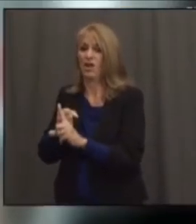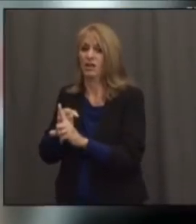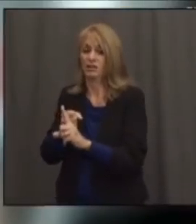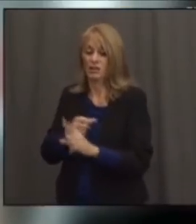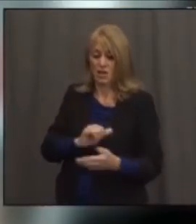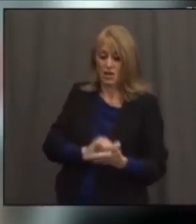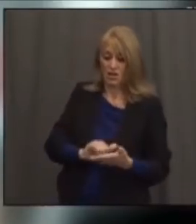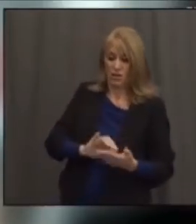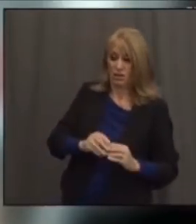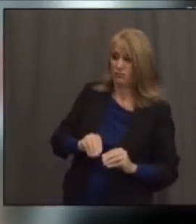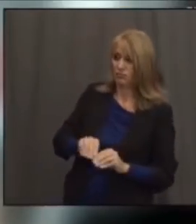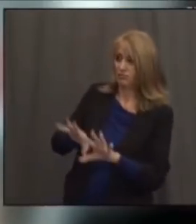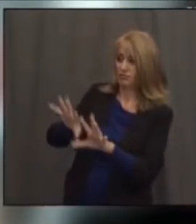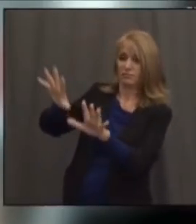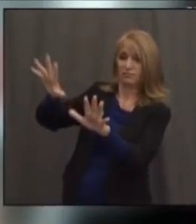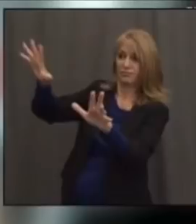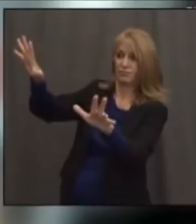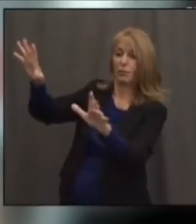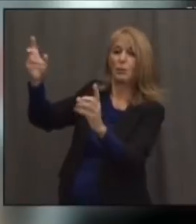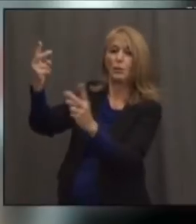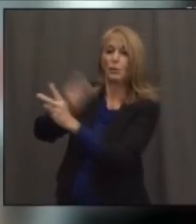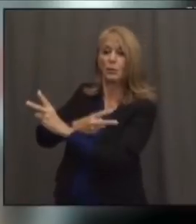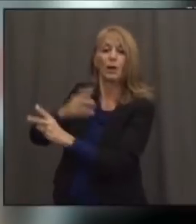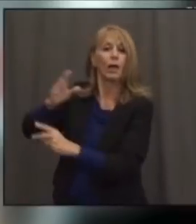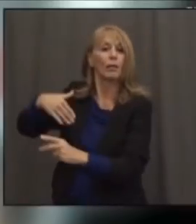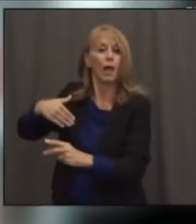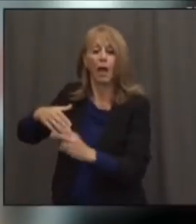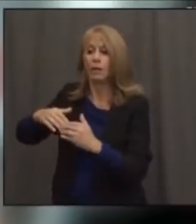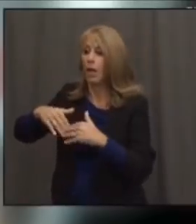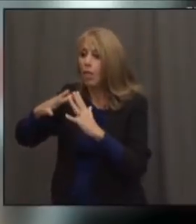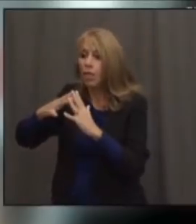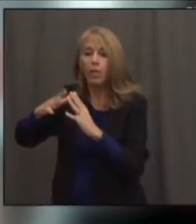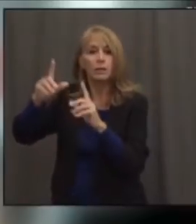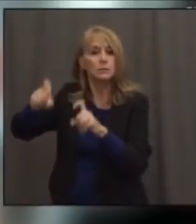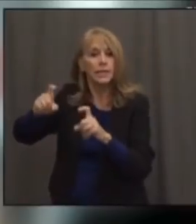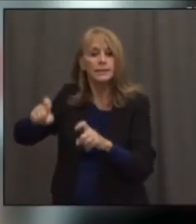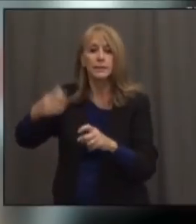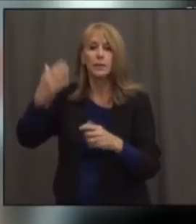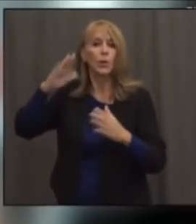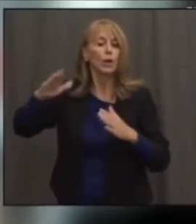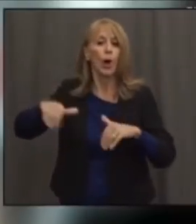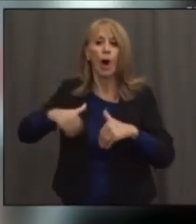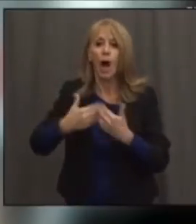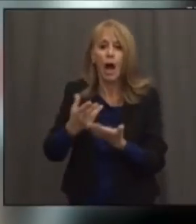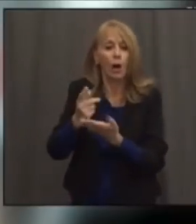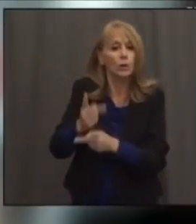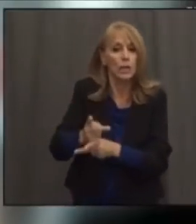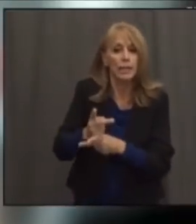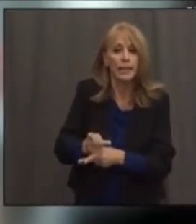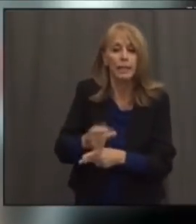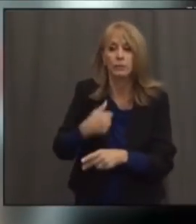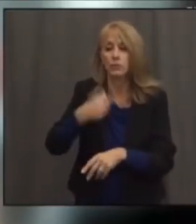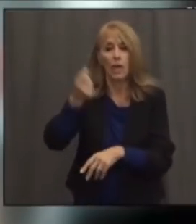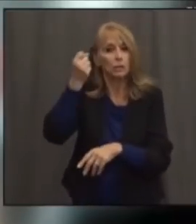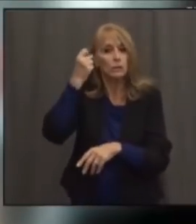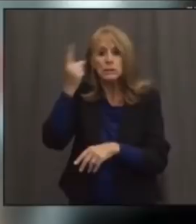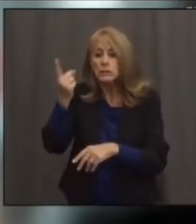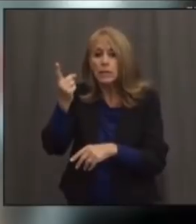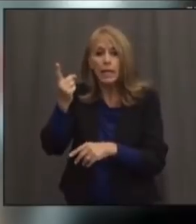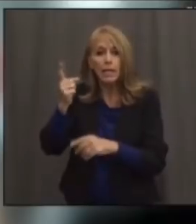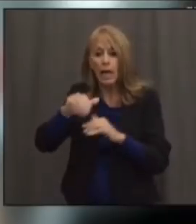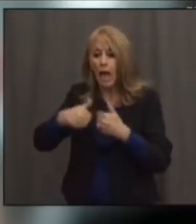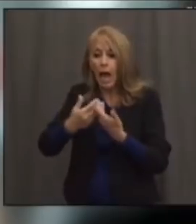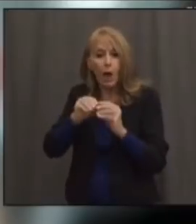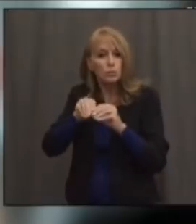when we were unprepared as a nation. We didn't have testing in place. We didn't know how to treat COVID. We didn't understand the epidemiology of